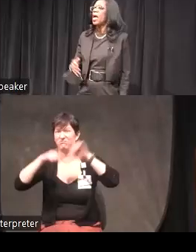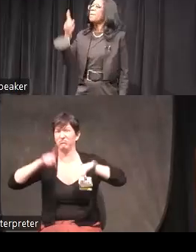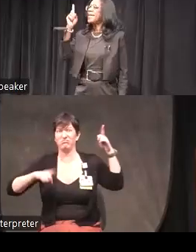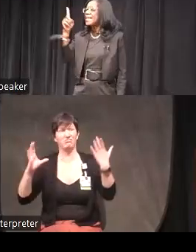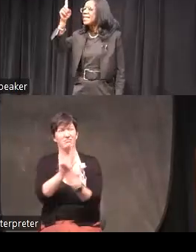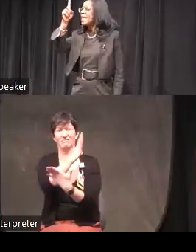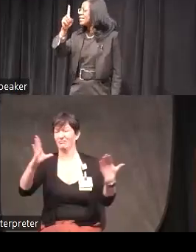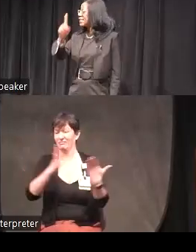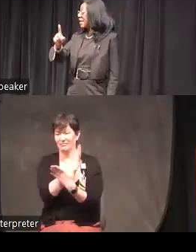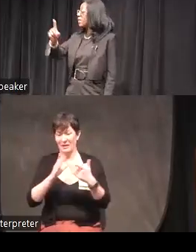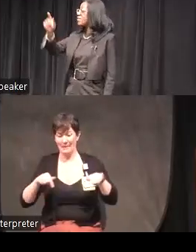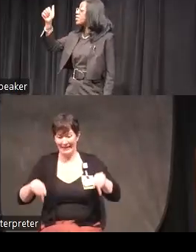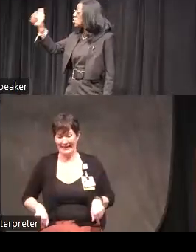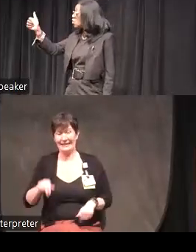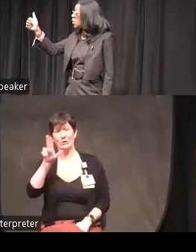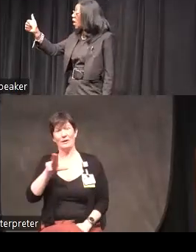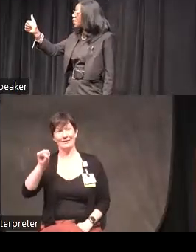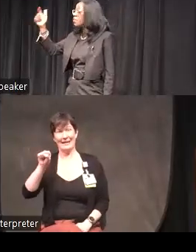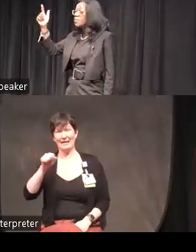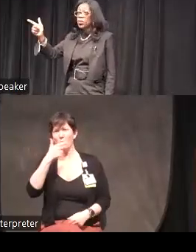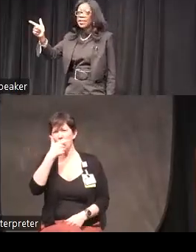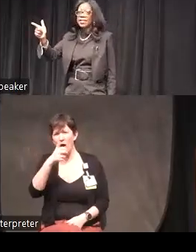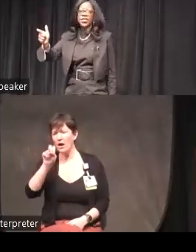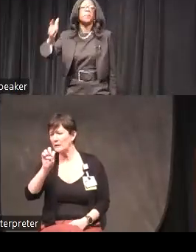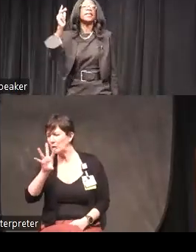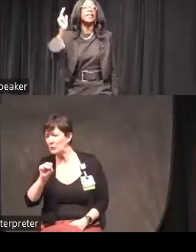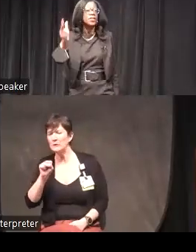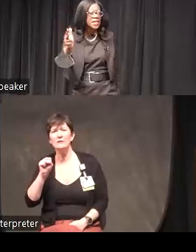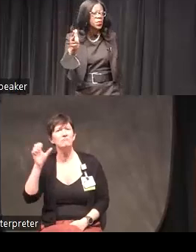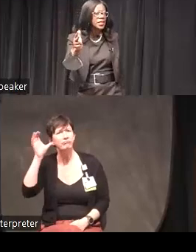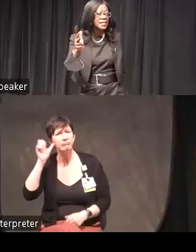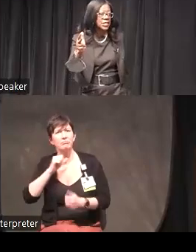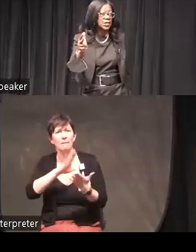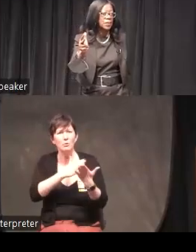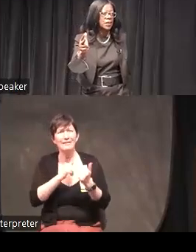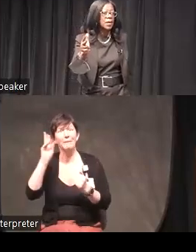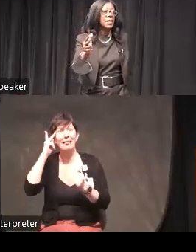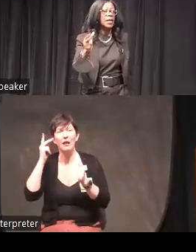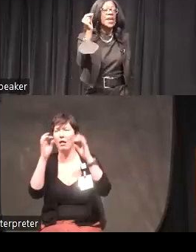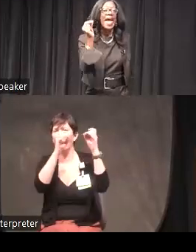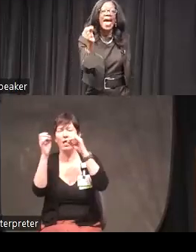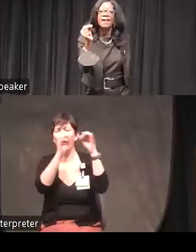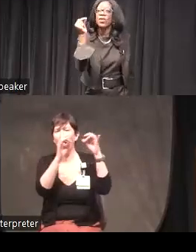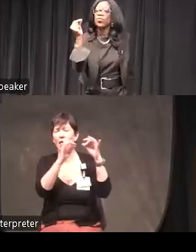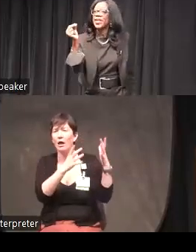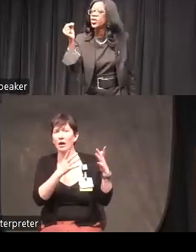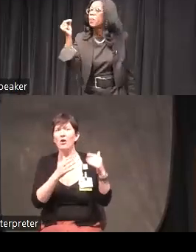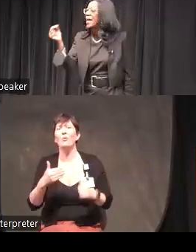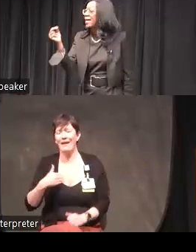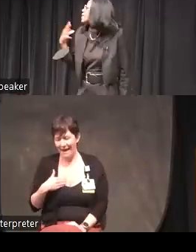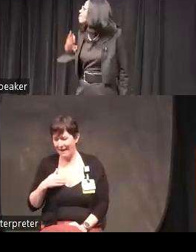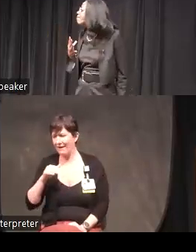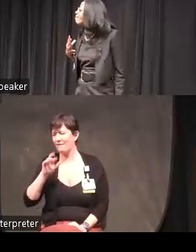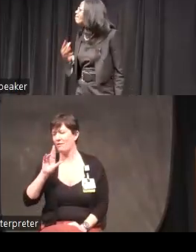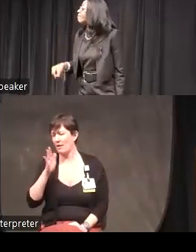spectra. But in the United States, because of the news we watch, the music we listen to, the political debates we're listening to, we have racial